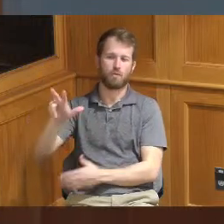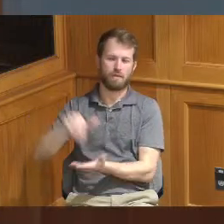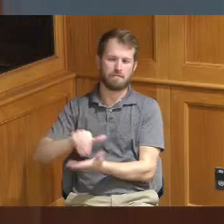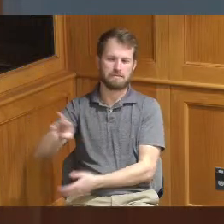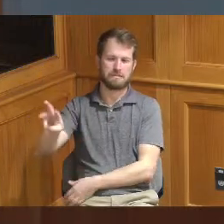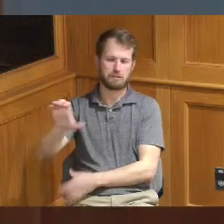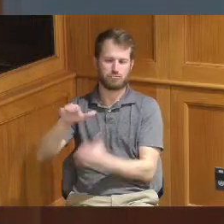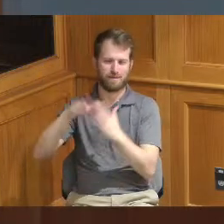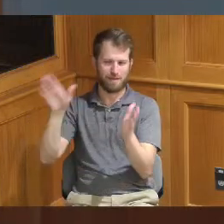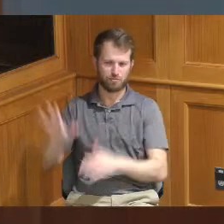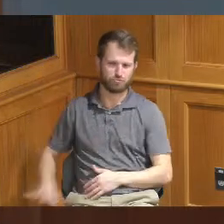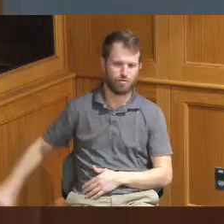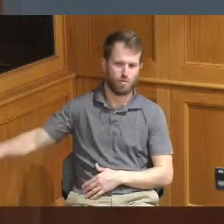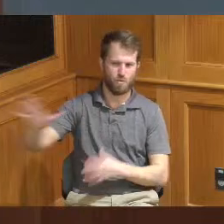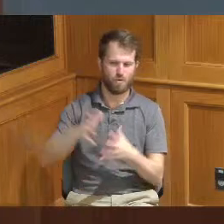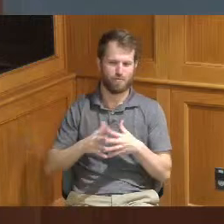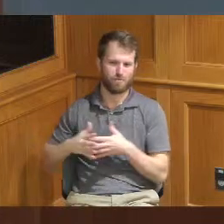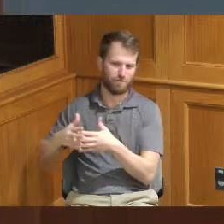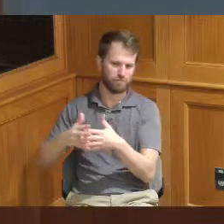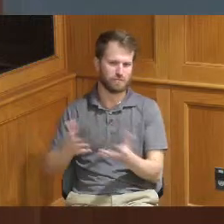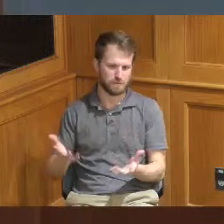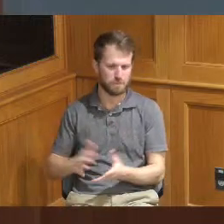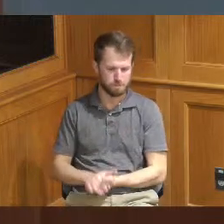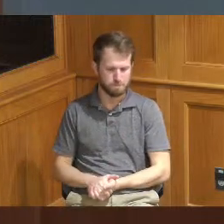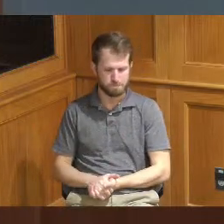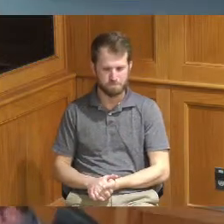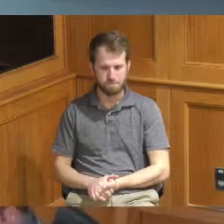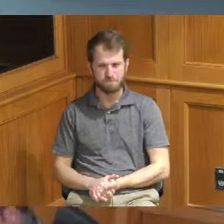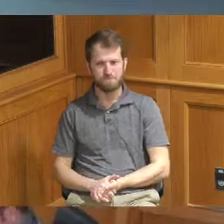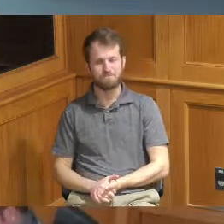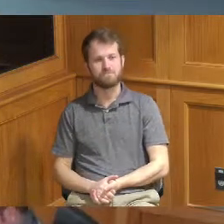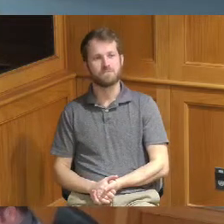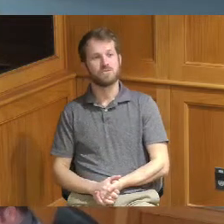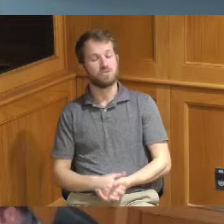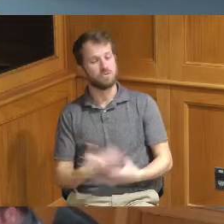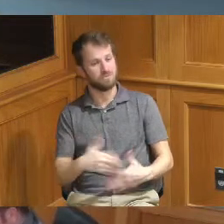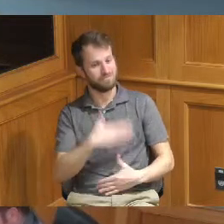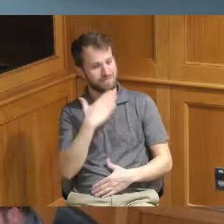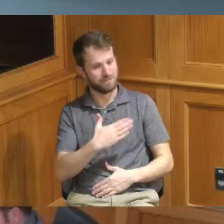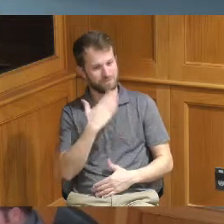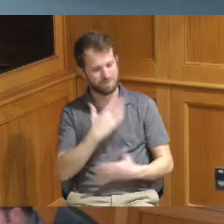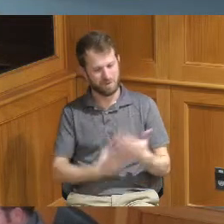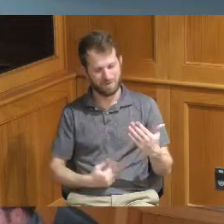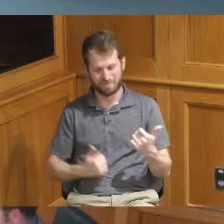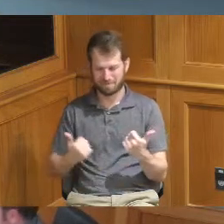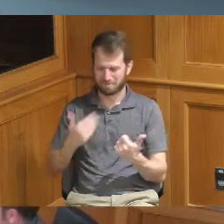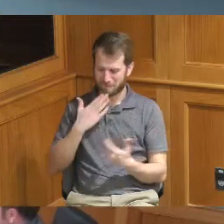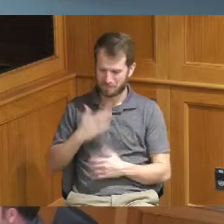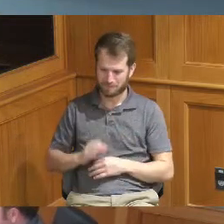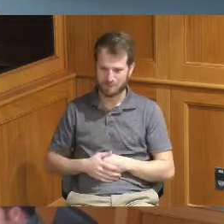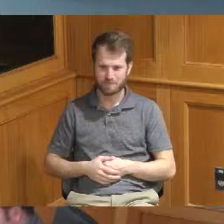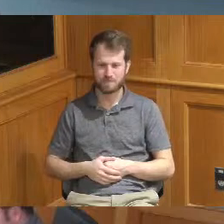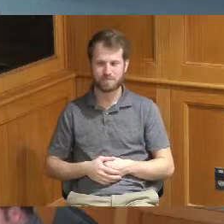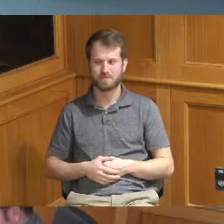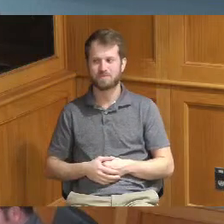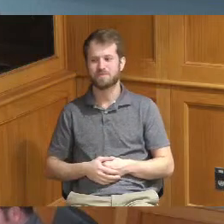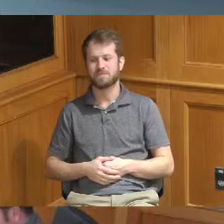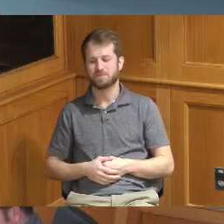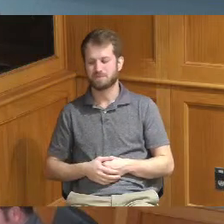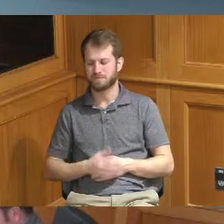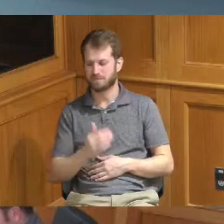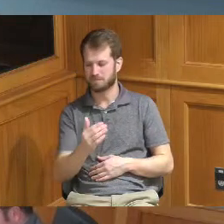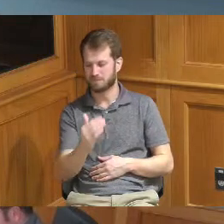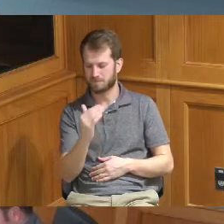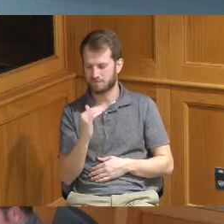across the country. That's all I have. Thank you. Yeah. Thank you both. Thank you. Thank you very much. Next, we